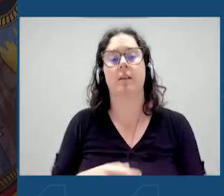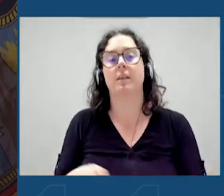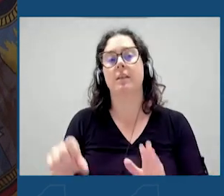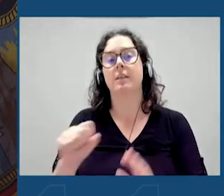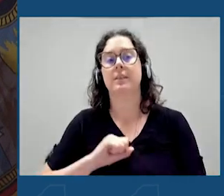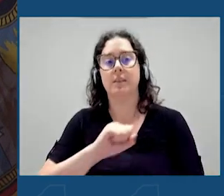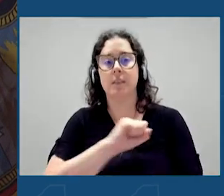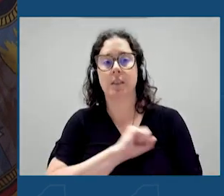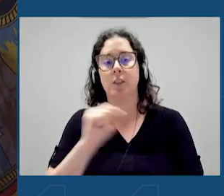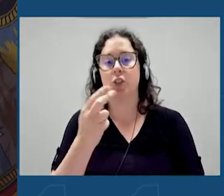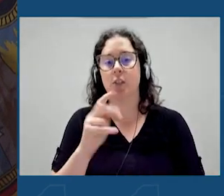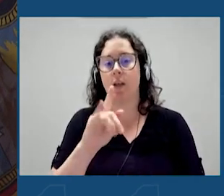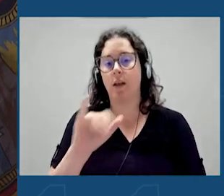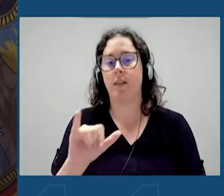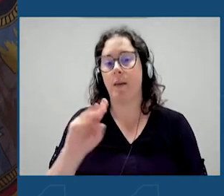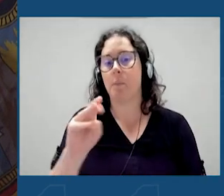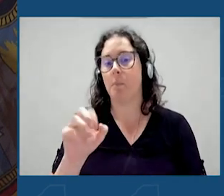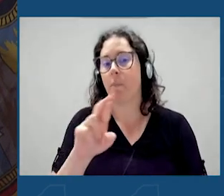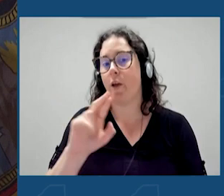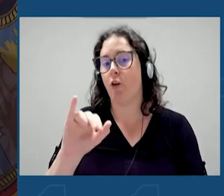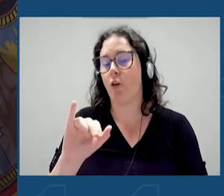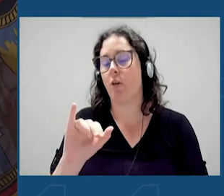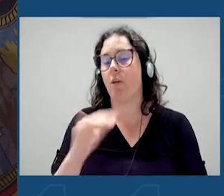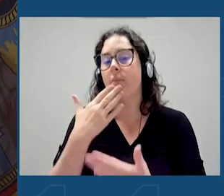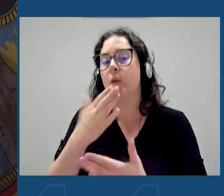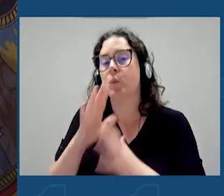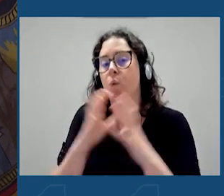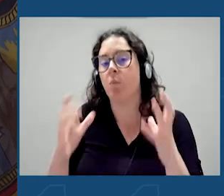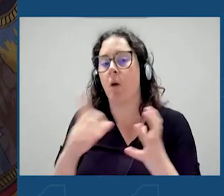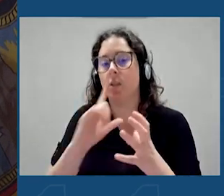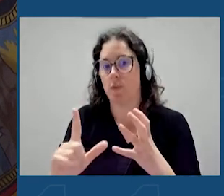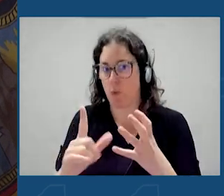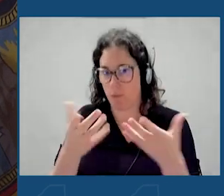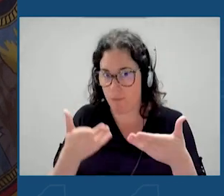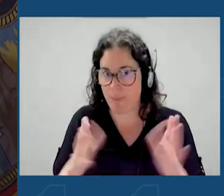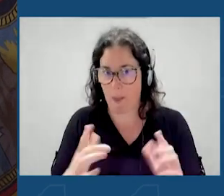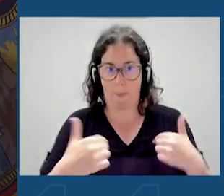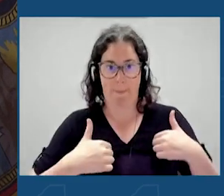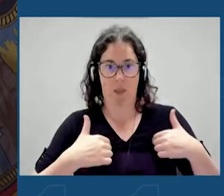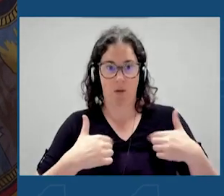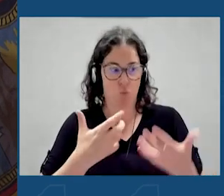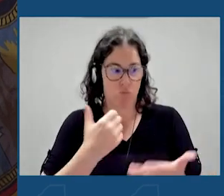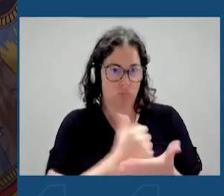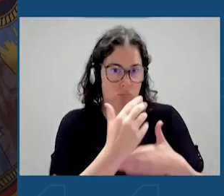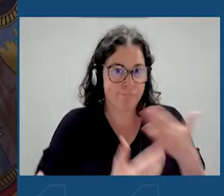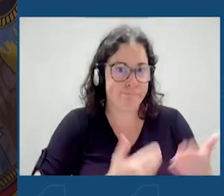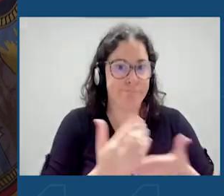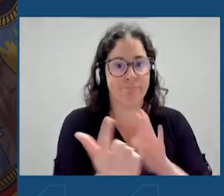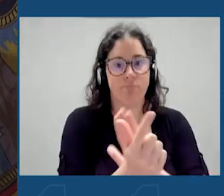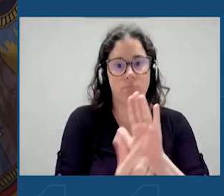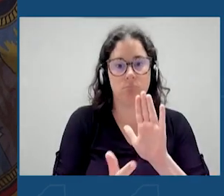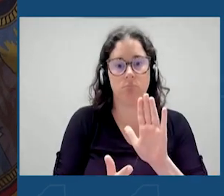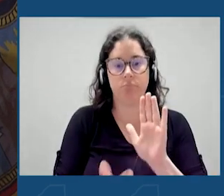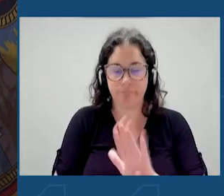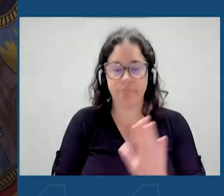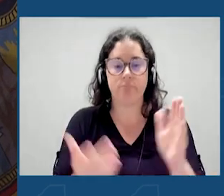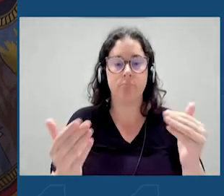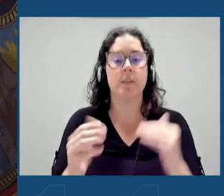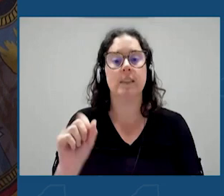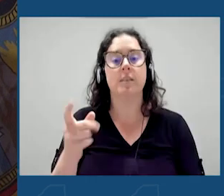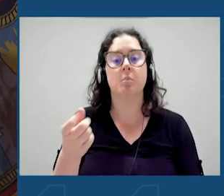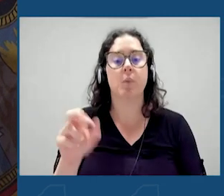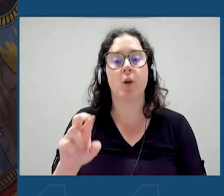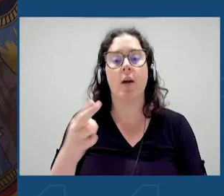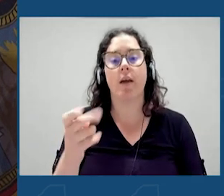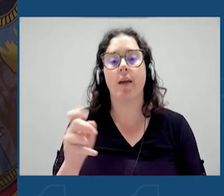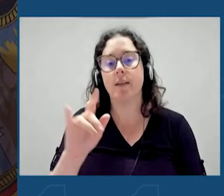Shelley Mayer, thank you so much for entrusting this legislation with me in the Assembly. Speaker Hasty, Assembly